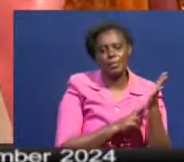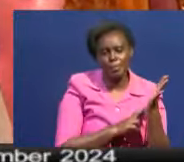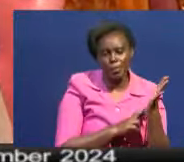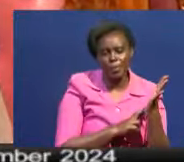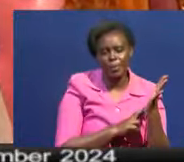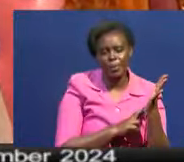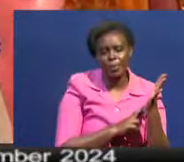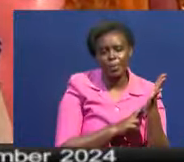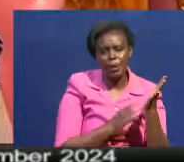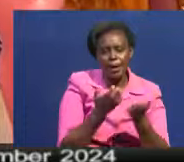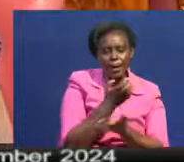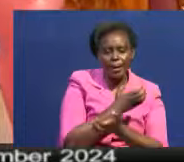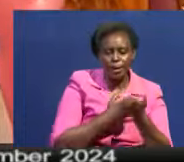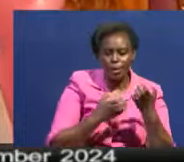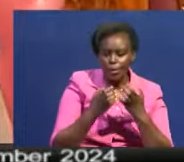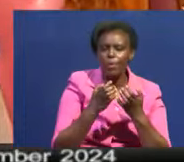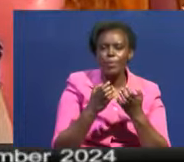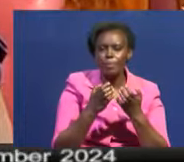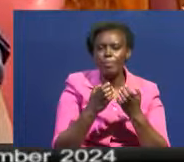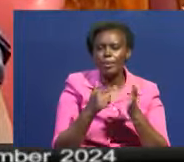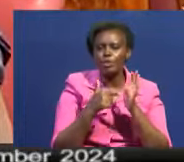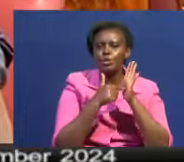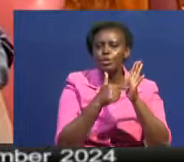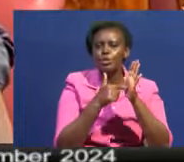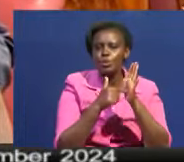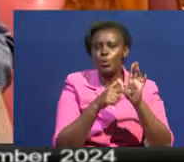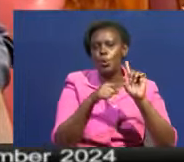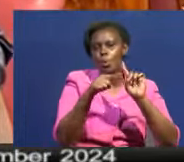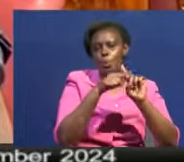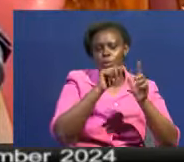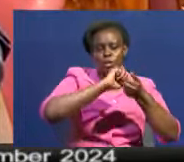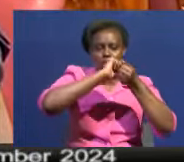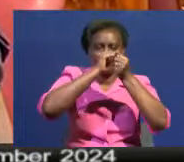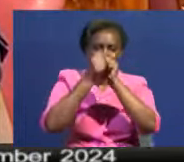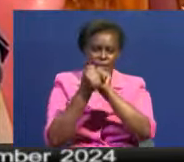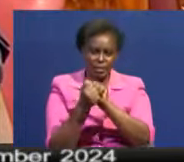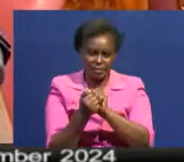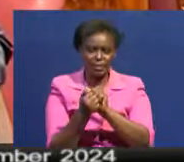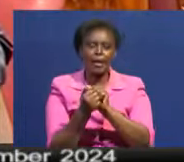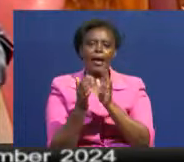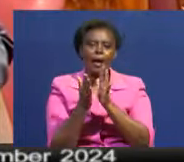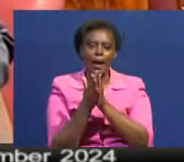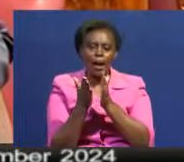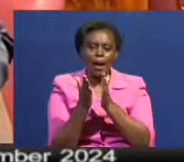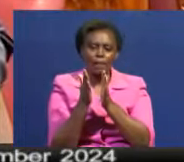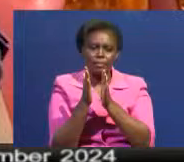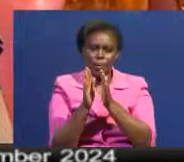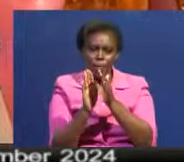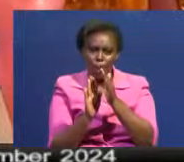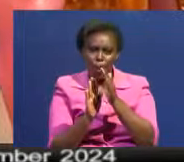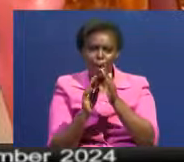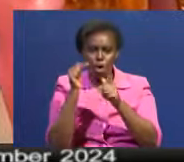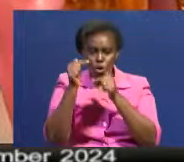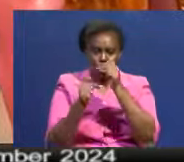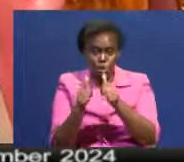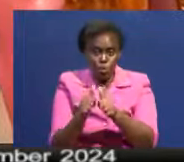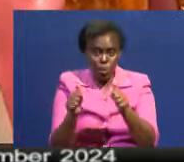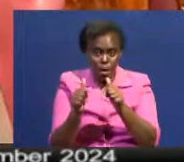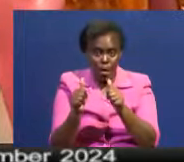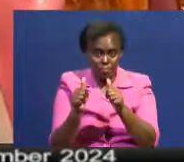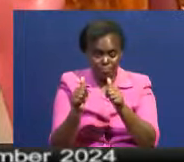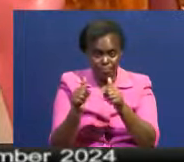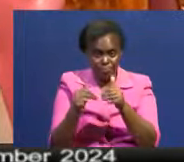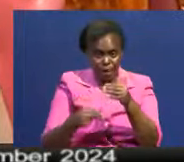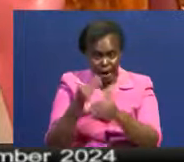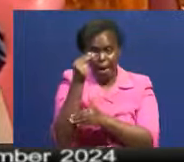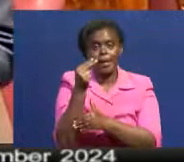the macroeconomic indicators point to a positive turnaround and an upward trajectory. Allow me to